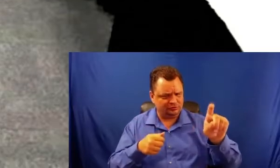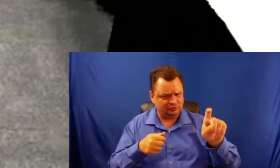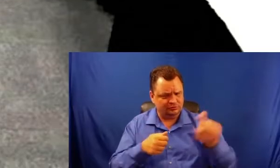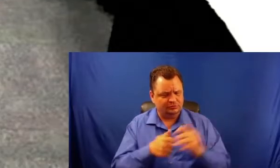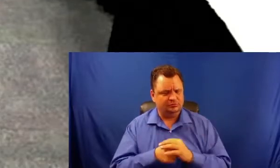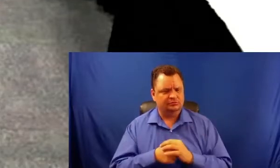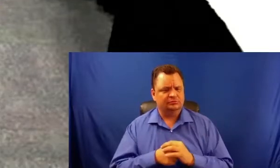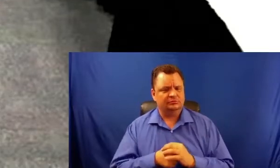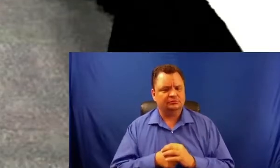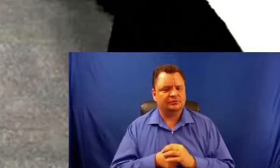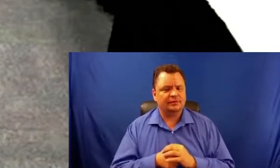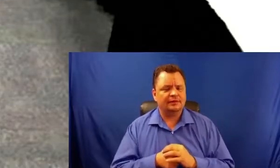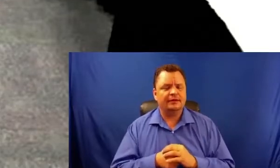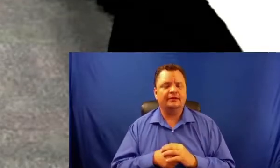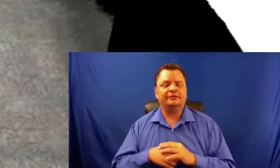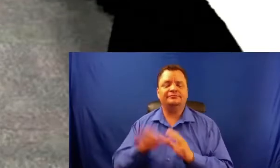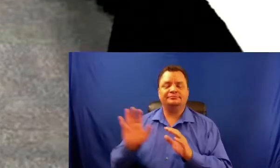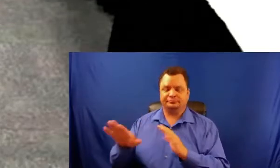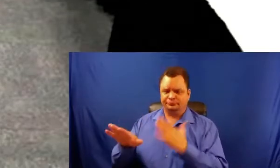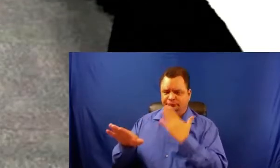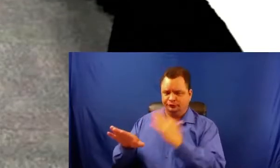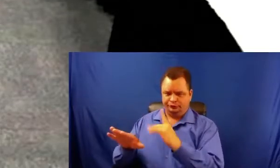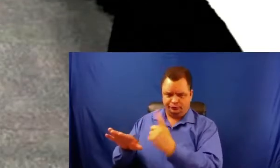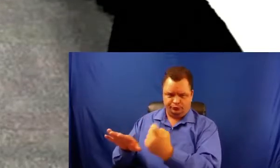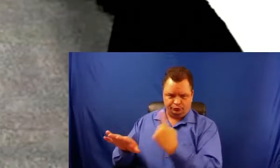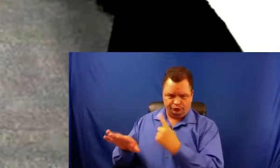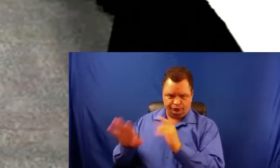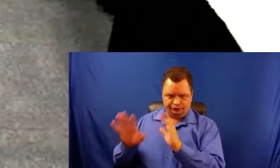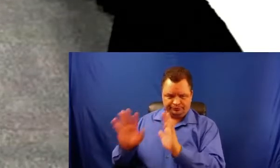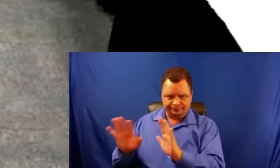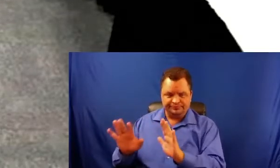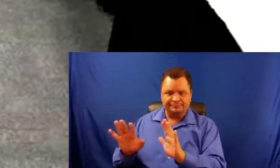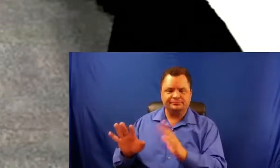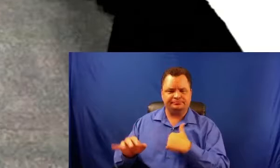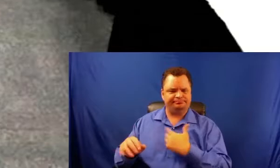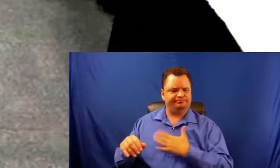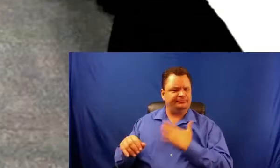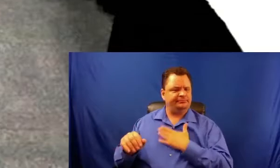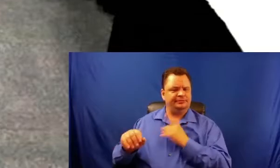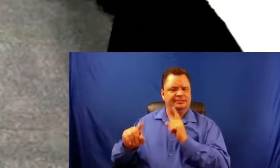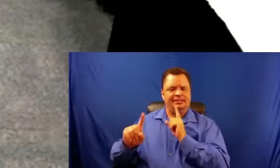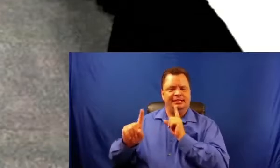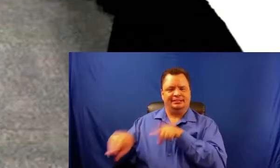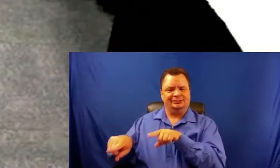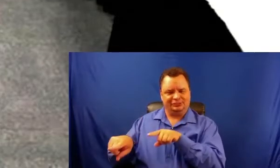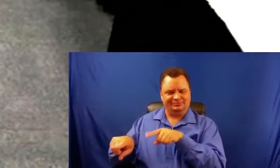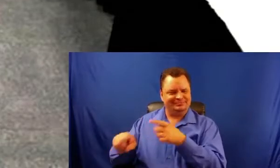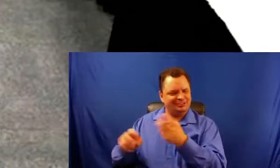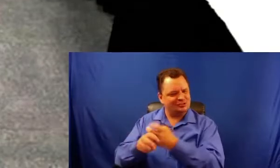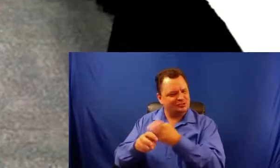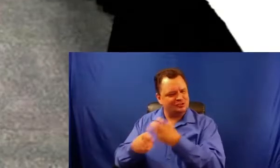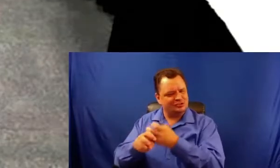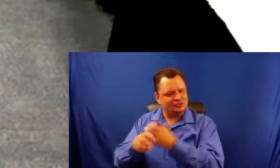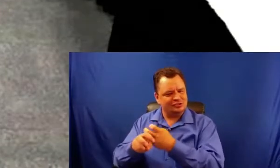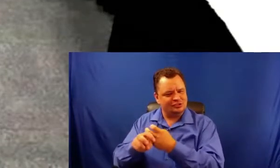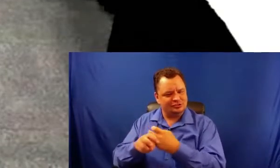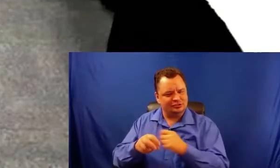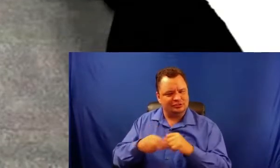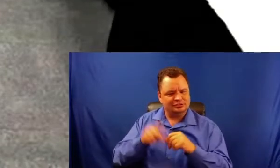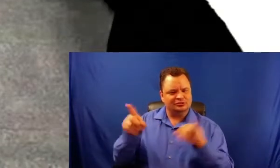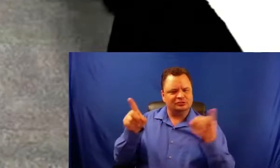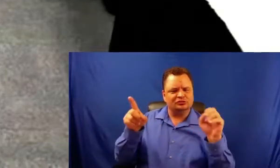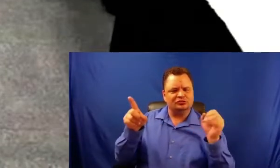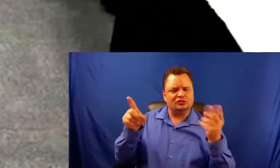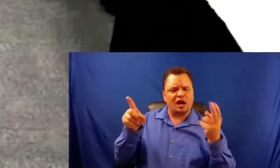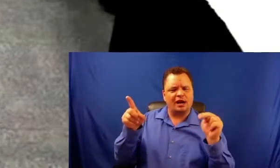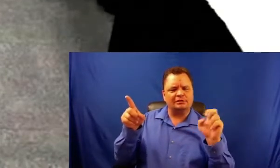That's a great question, and I can't answer that. I'm not sure, Dr. Johnson, if you're online and you have a contact where you could give us a sense of that. I